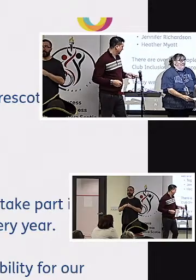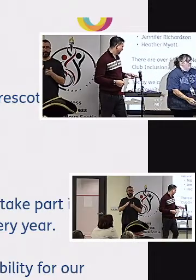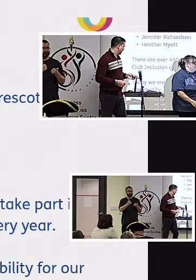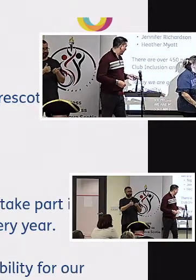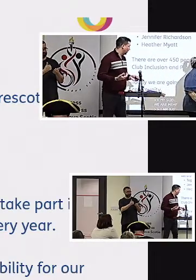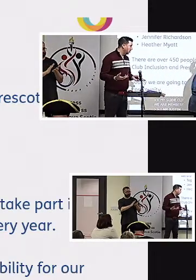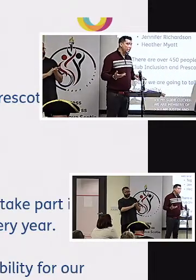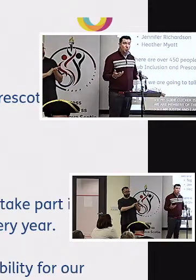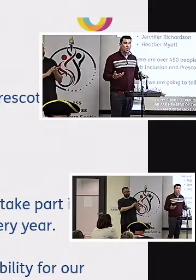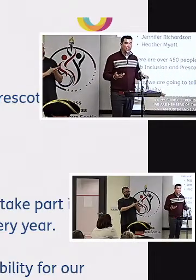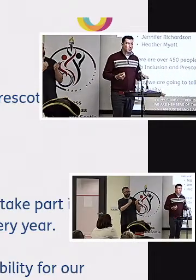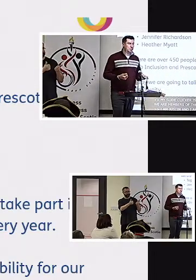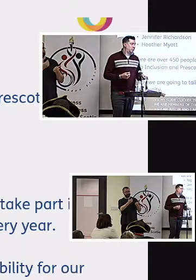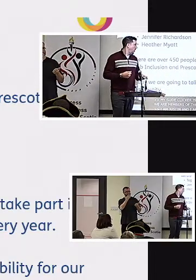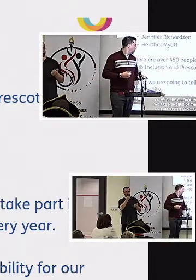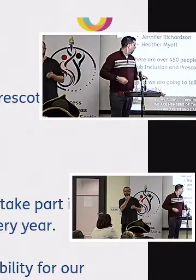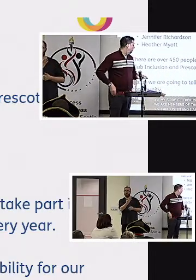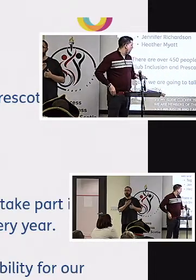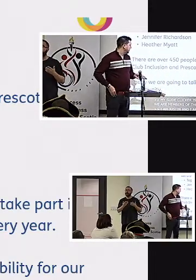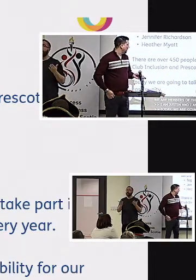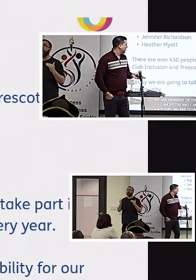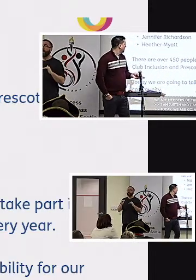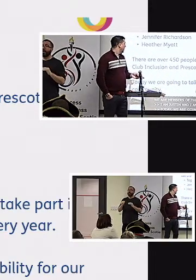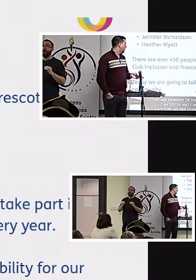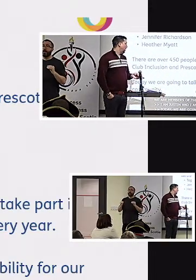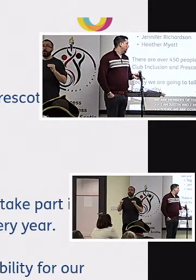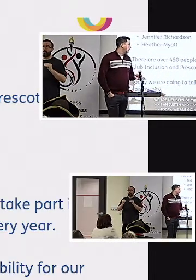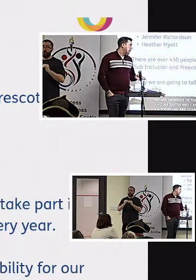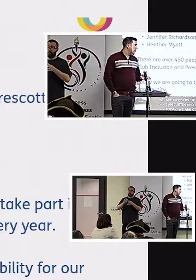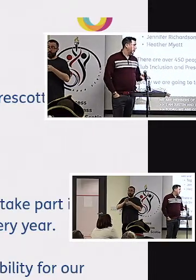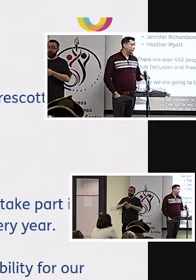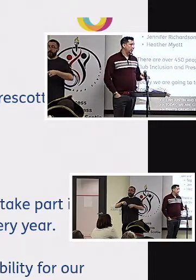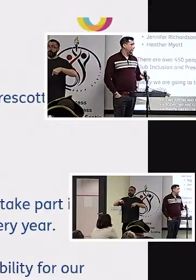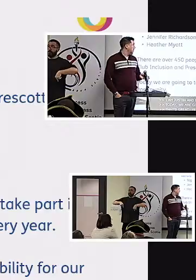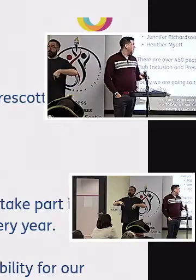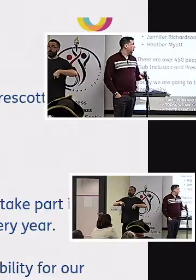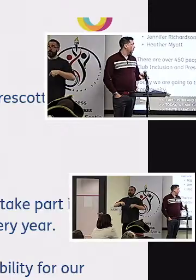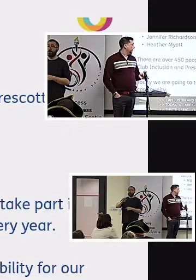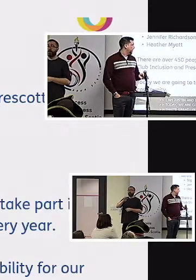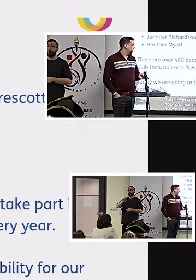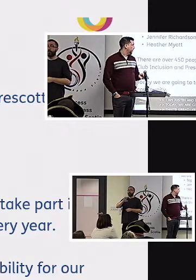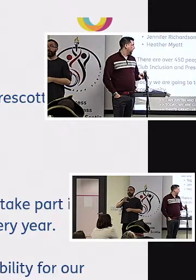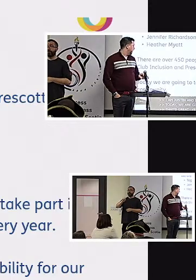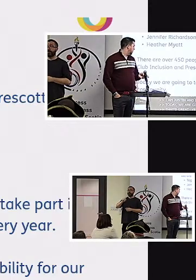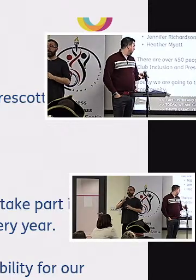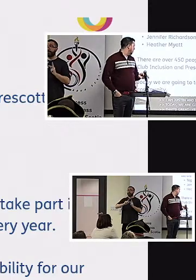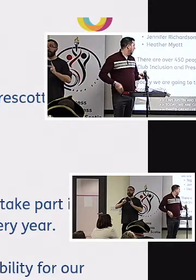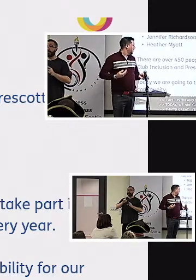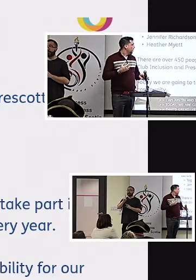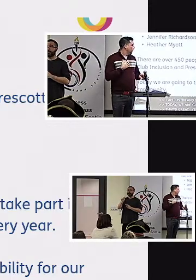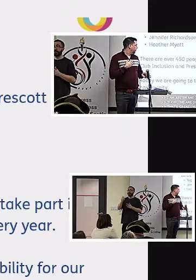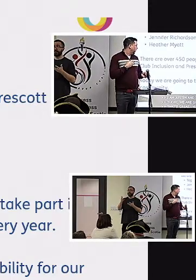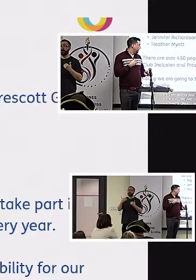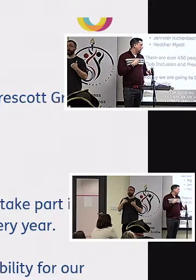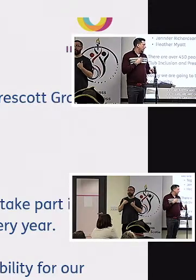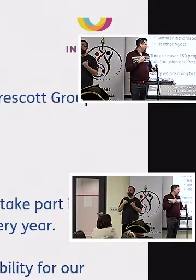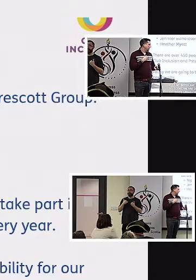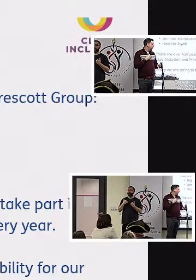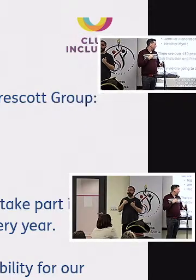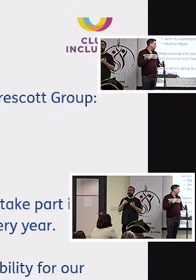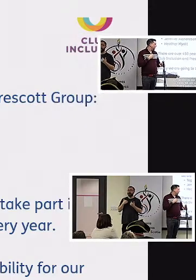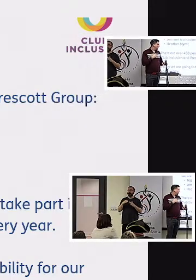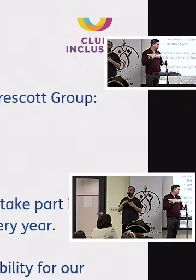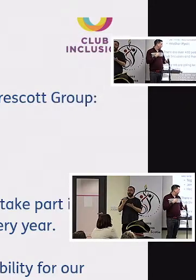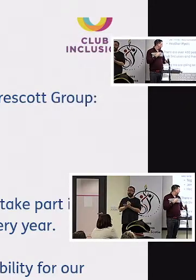yes. And a little bit more about Prescott. There are 450 people with disabilities who use Prescott